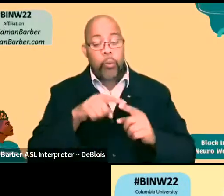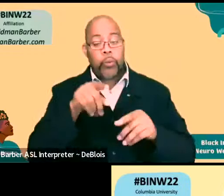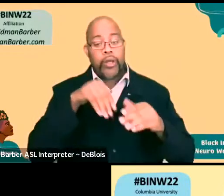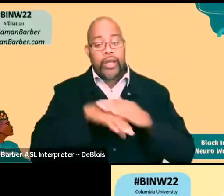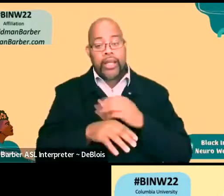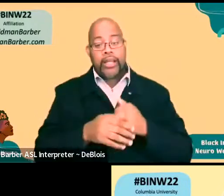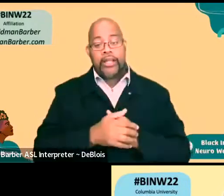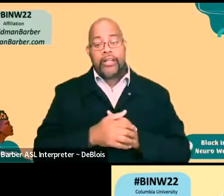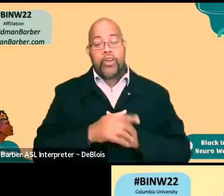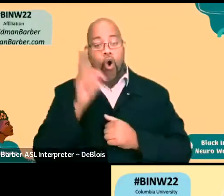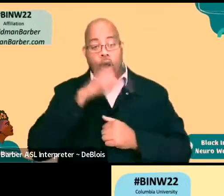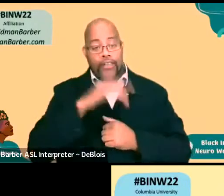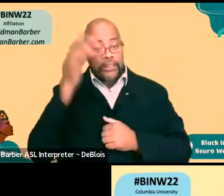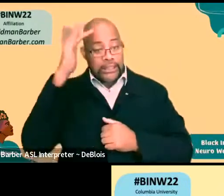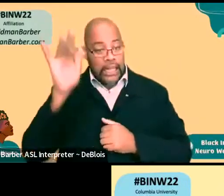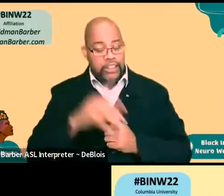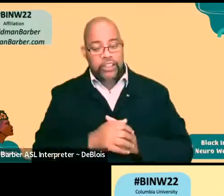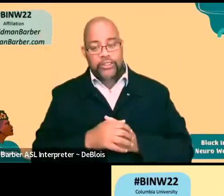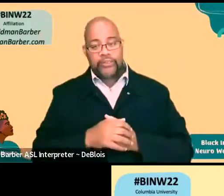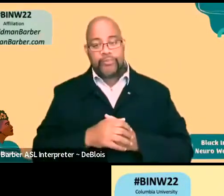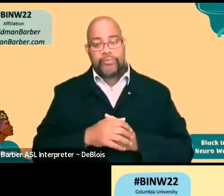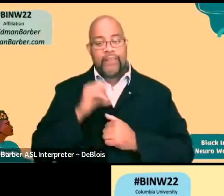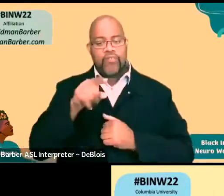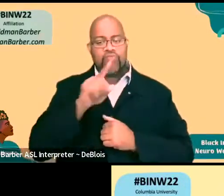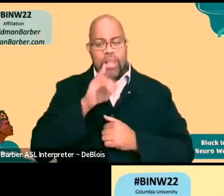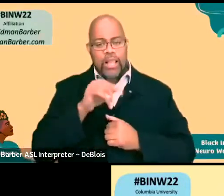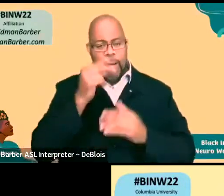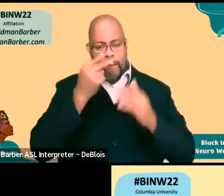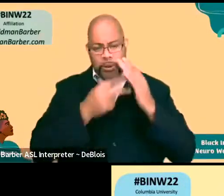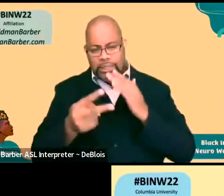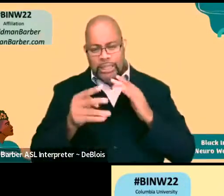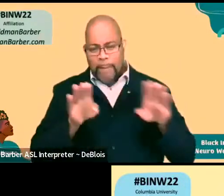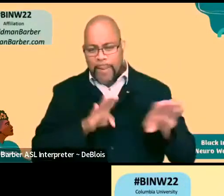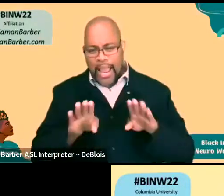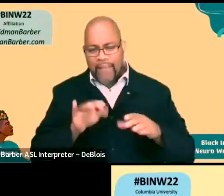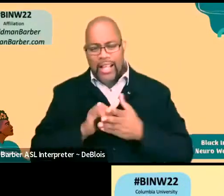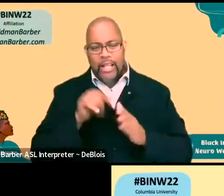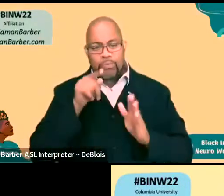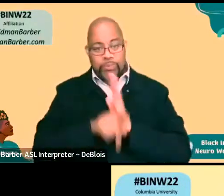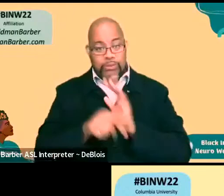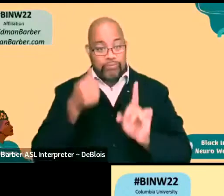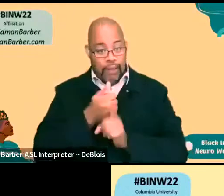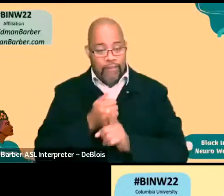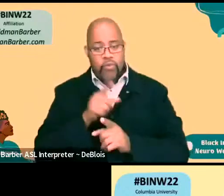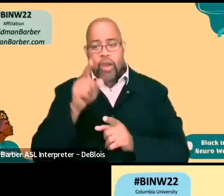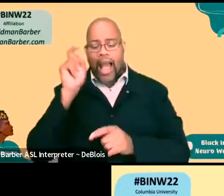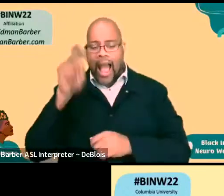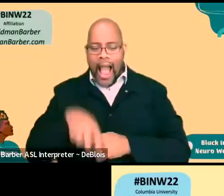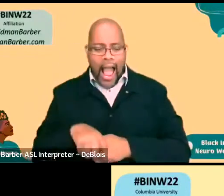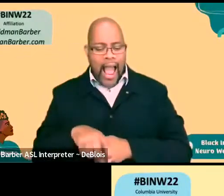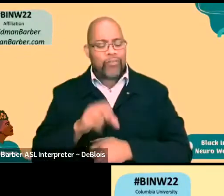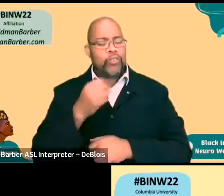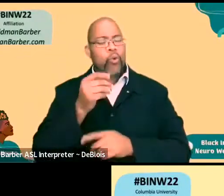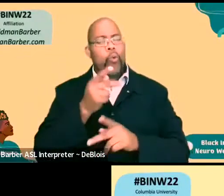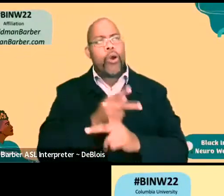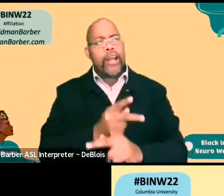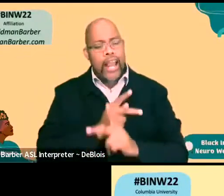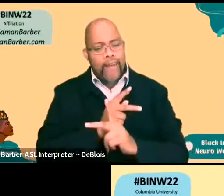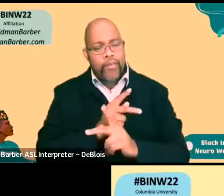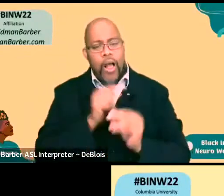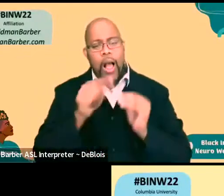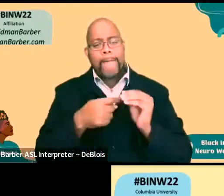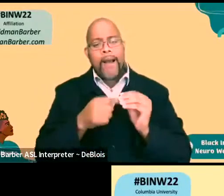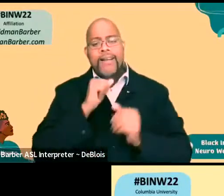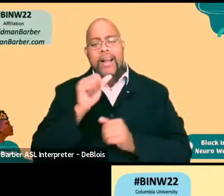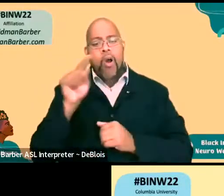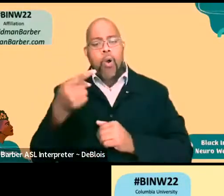the artificial intelligence space, if you're really predicting a behavior like suicidality, you have got to be so careful about